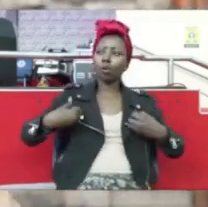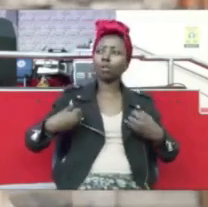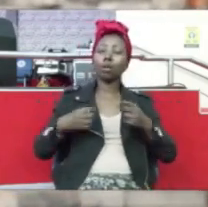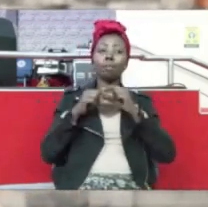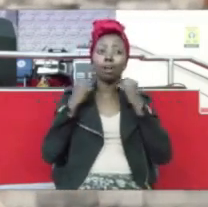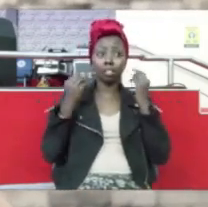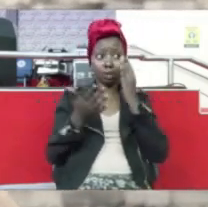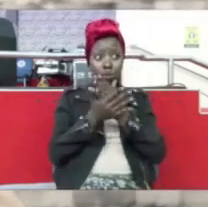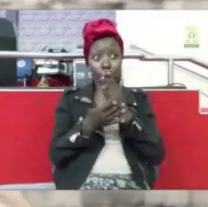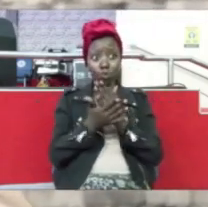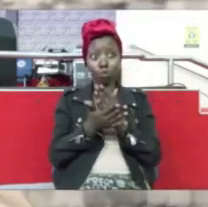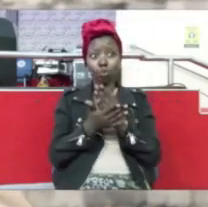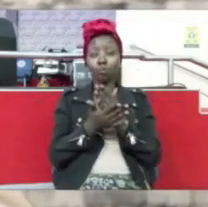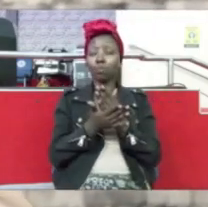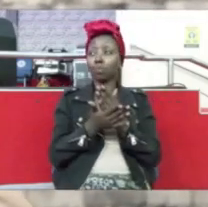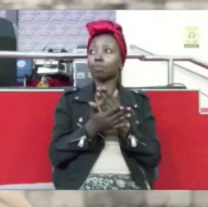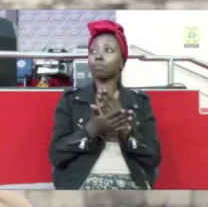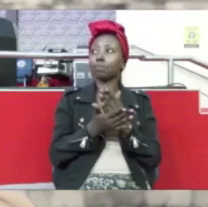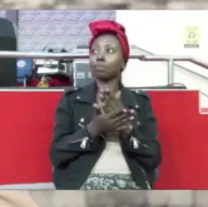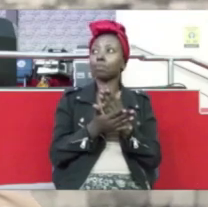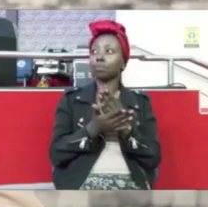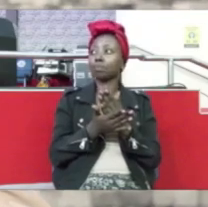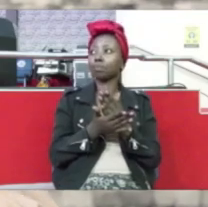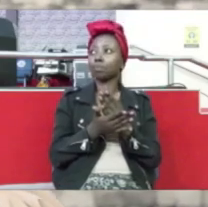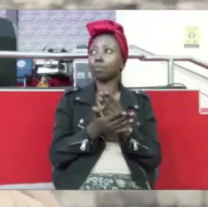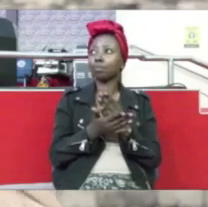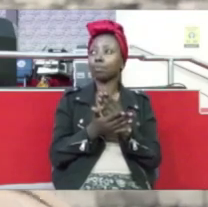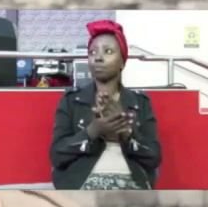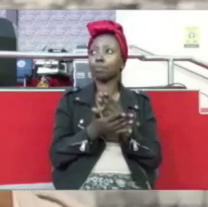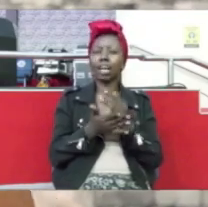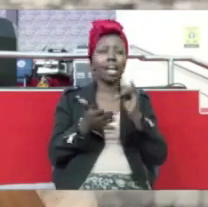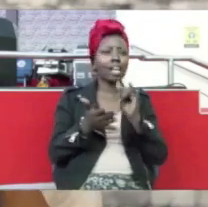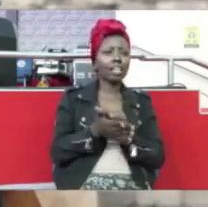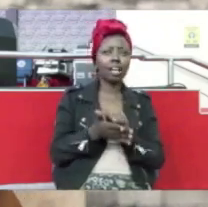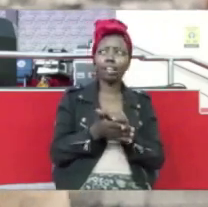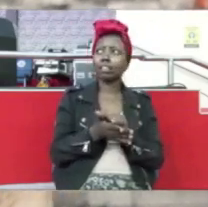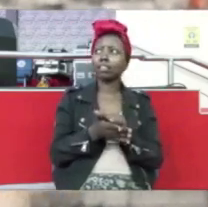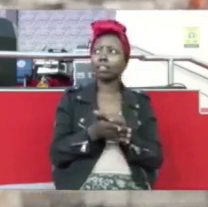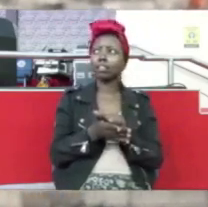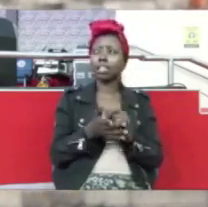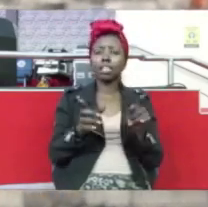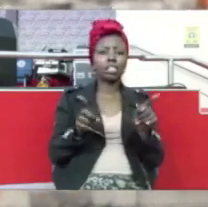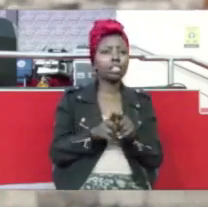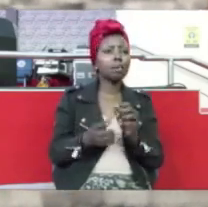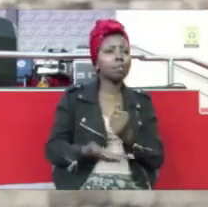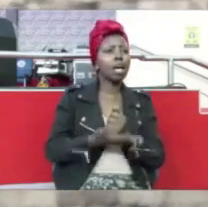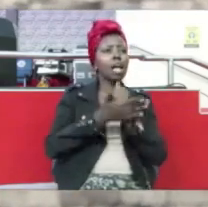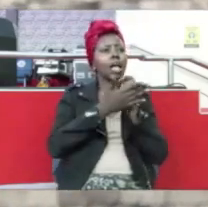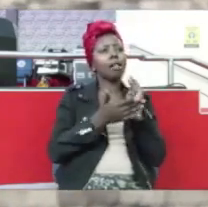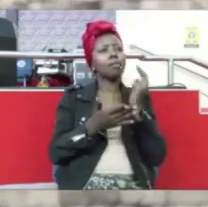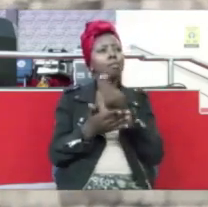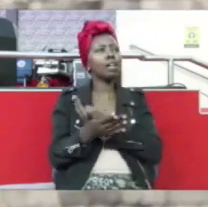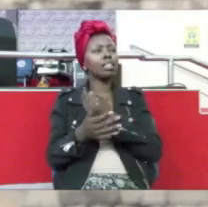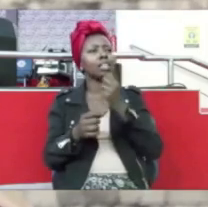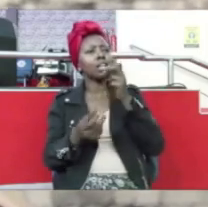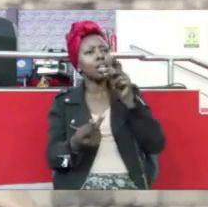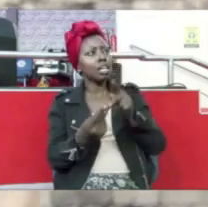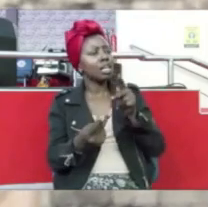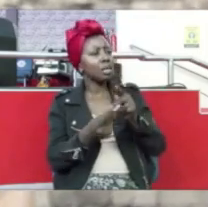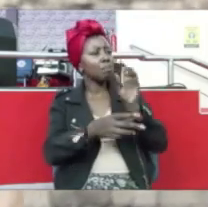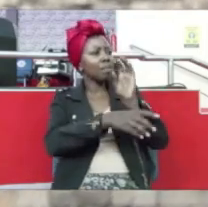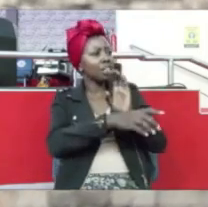kuwa na ukimfurahia mchungaji wako. And that is what also helps us with maintenance of this place,